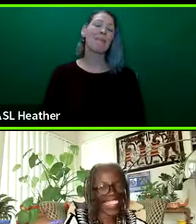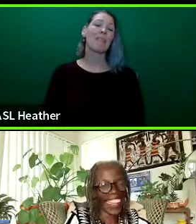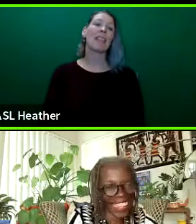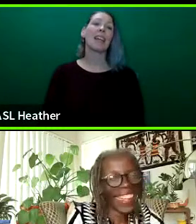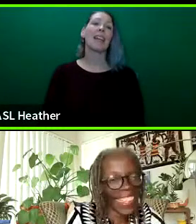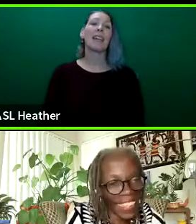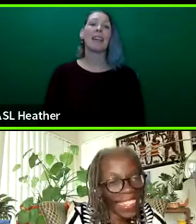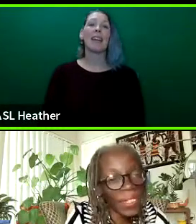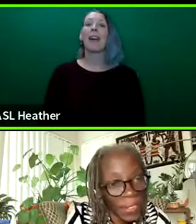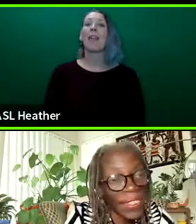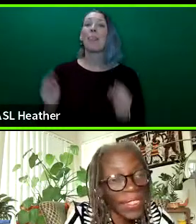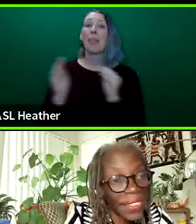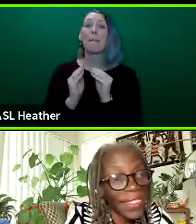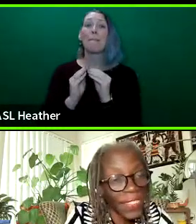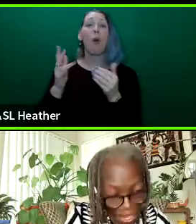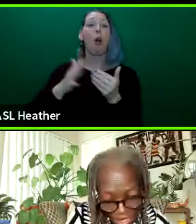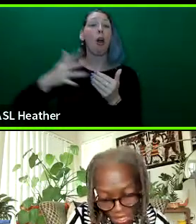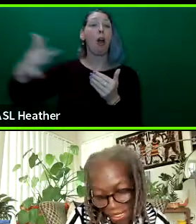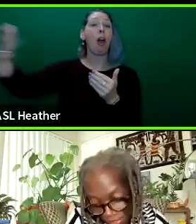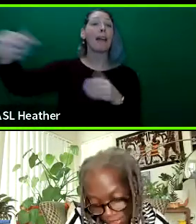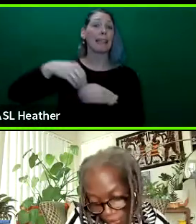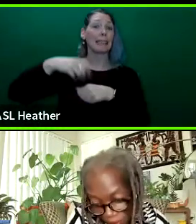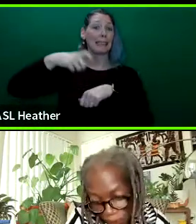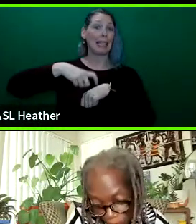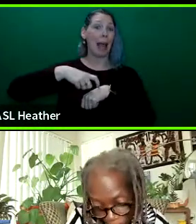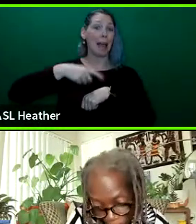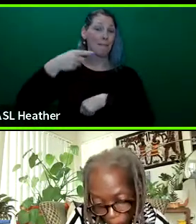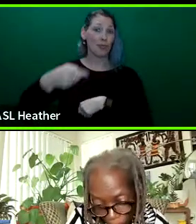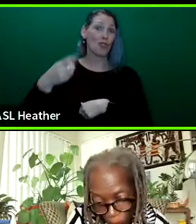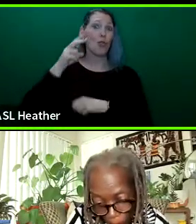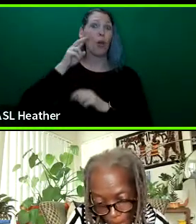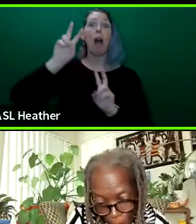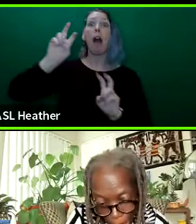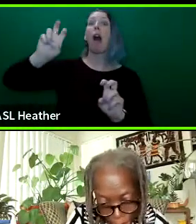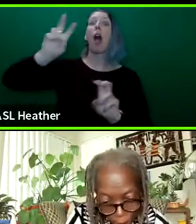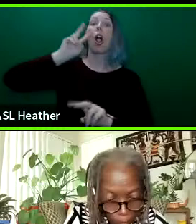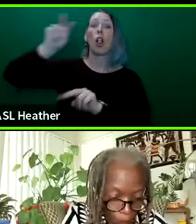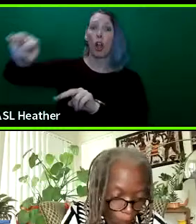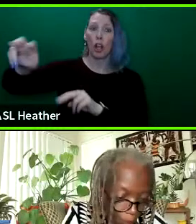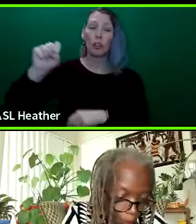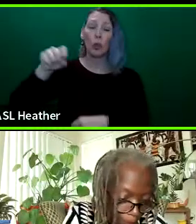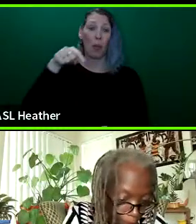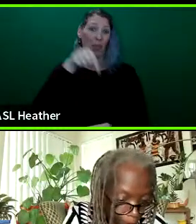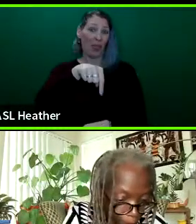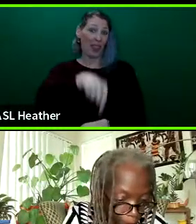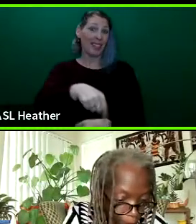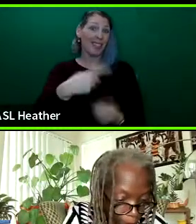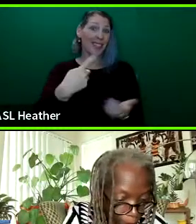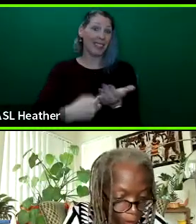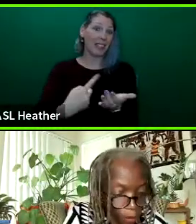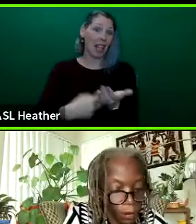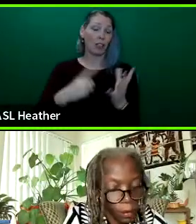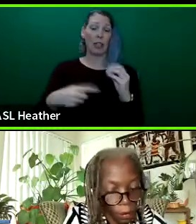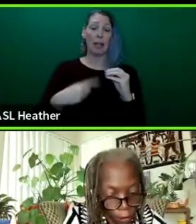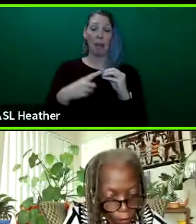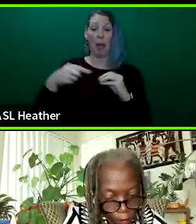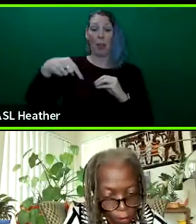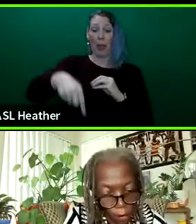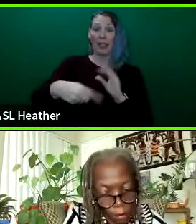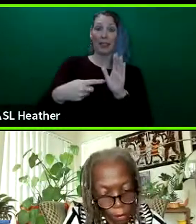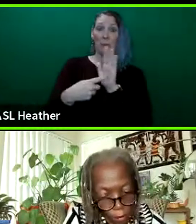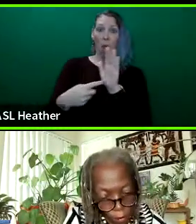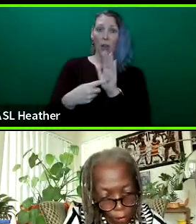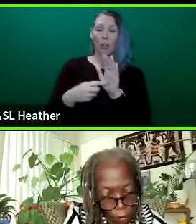particularly the further out you go in time. And so this model, or at least this discussion about this model, is looking